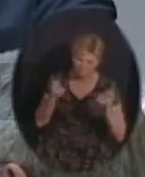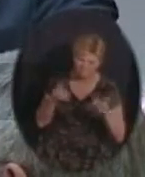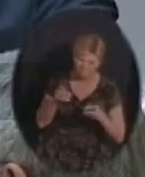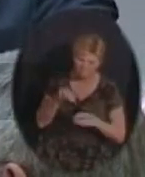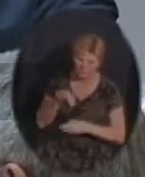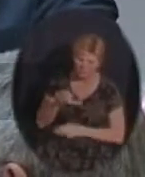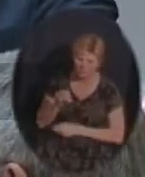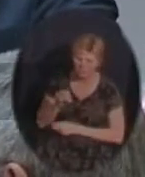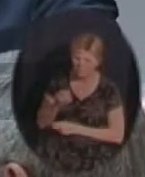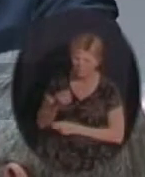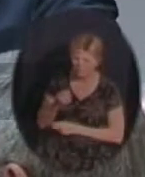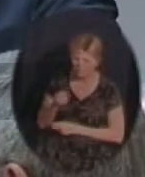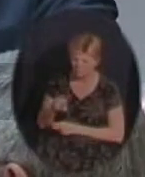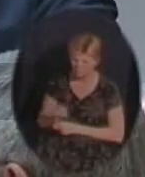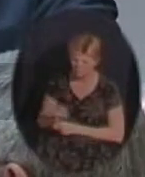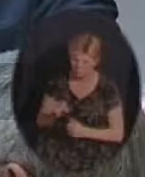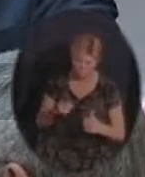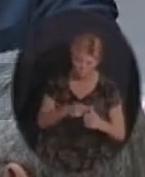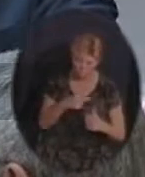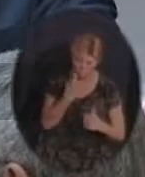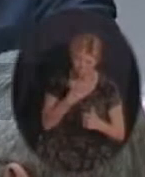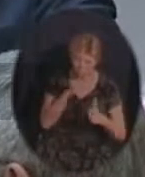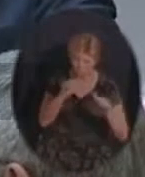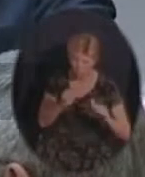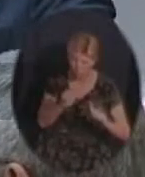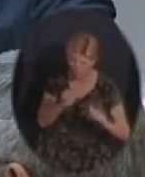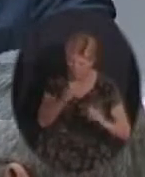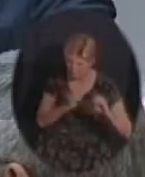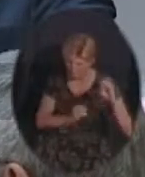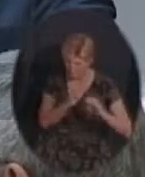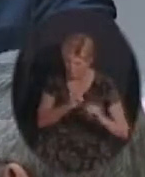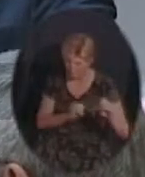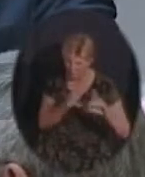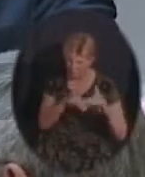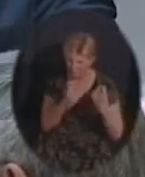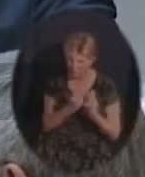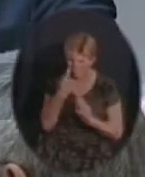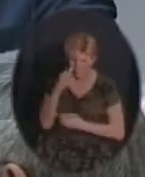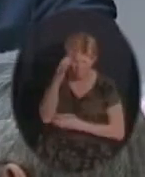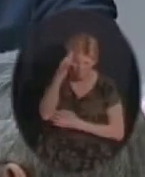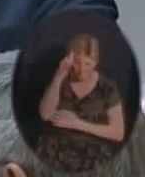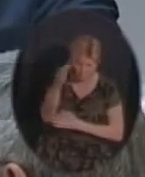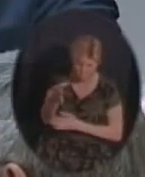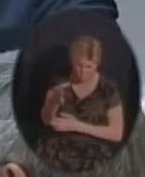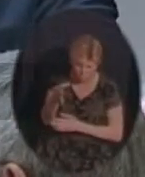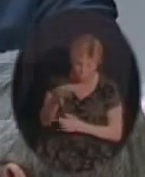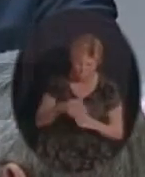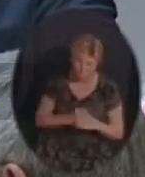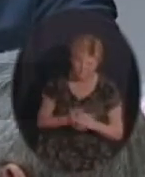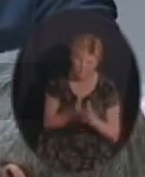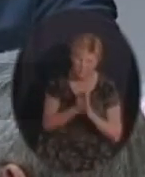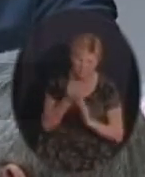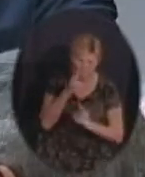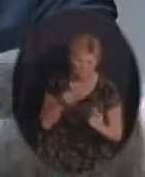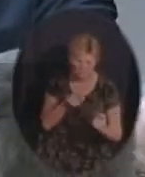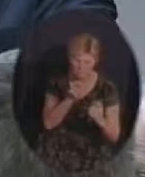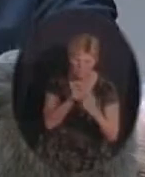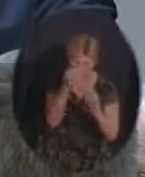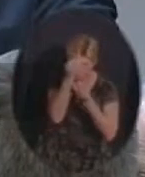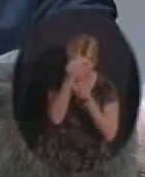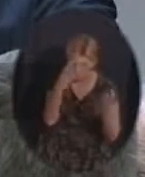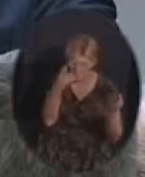district for the future of their health benefit program, to have specific service criteria on which to base the broker services now and in the